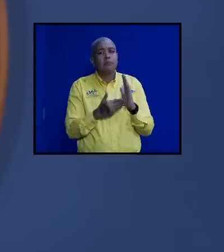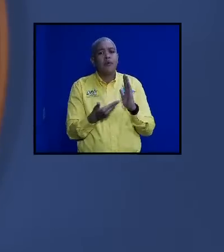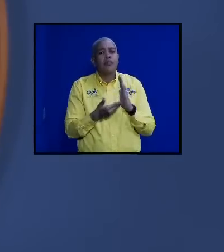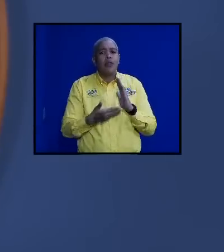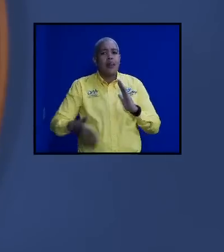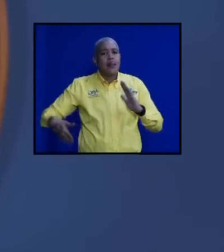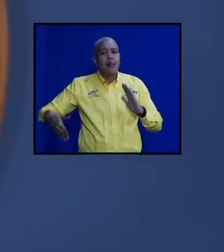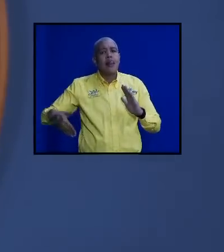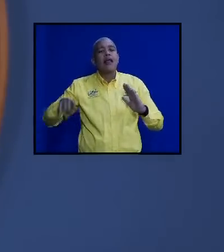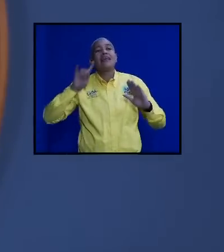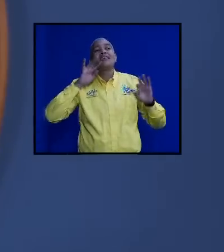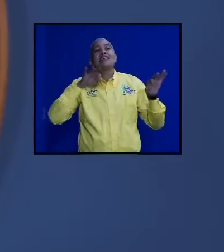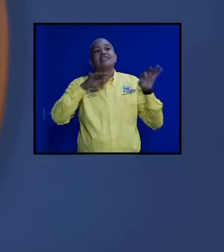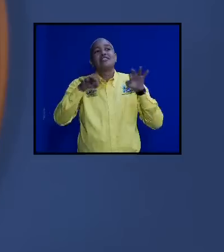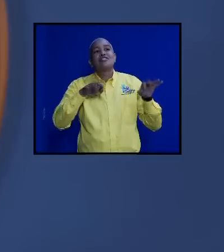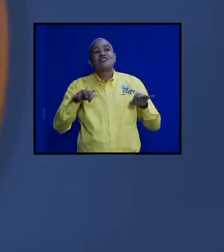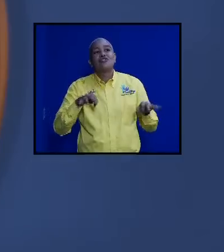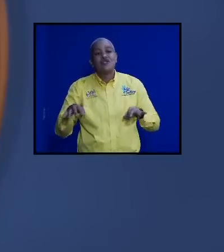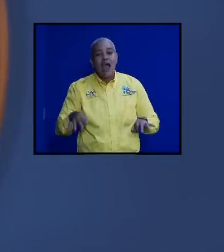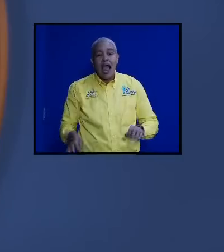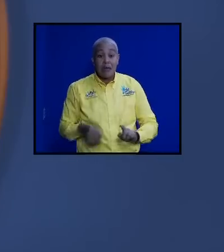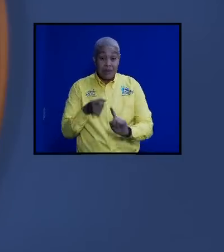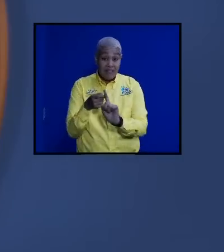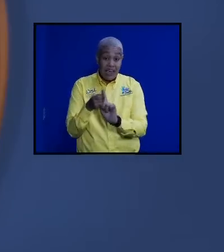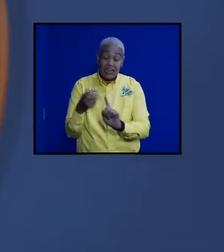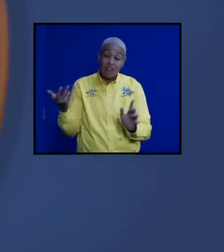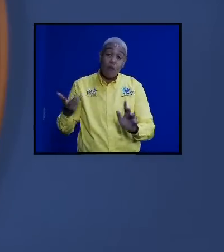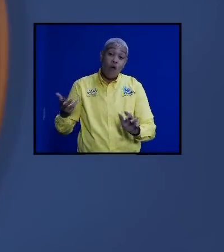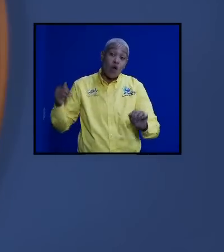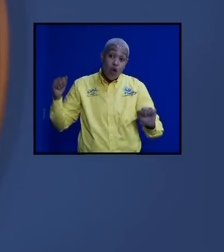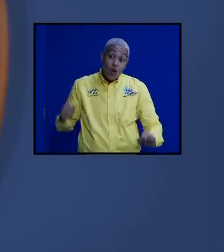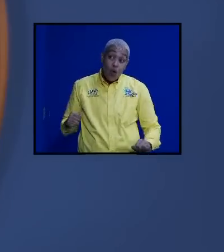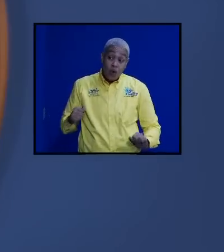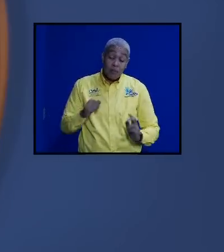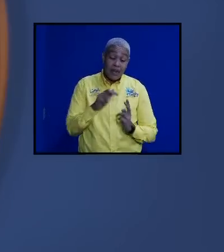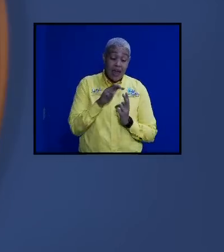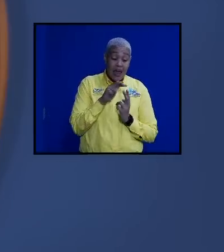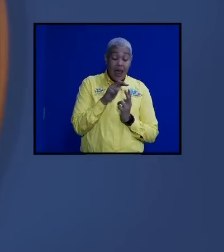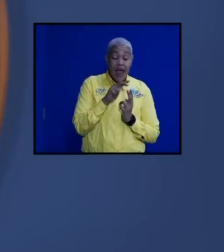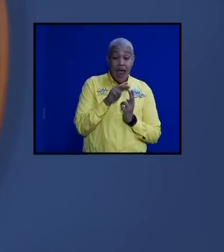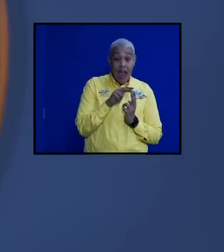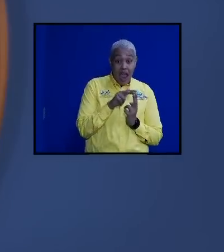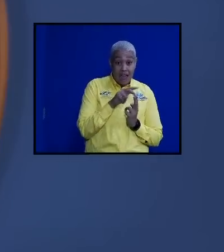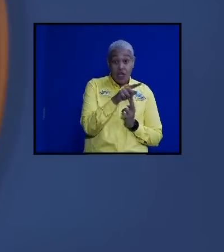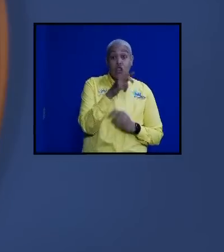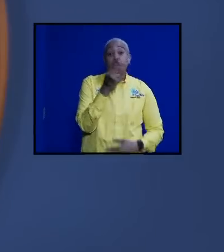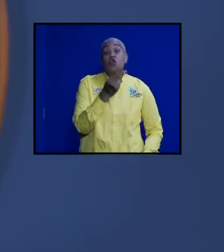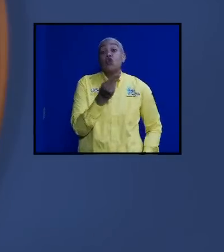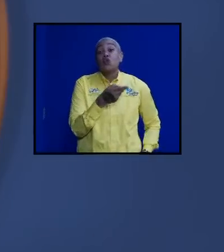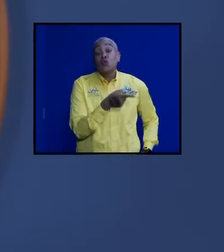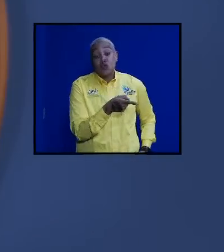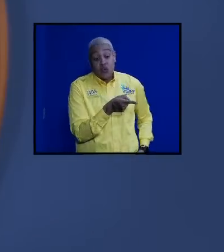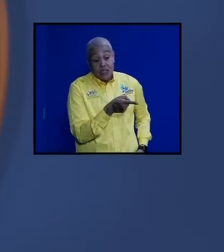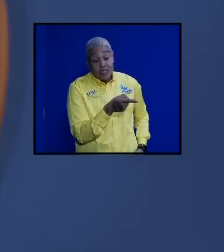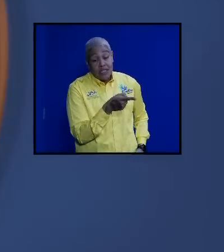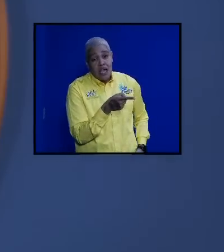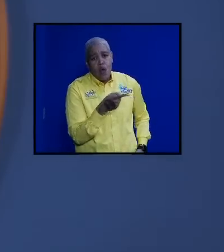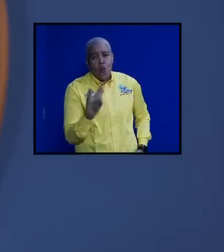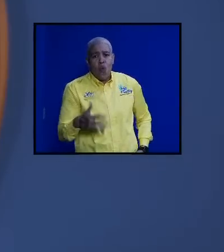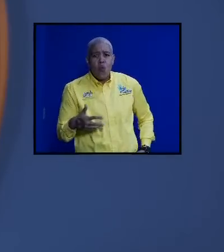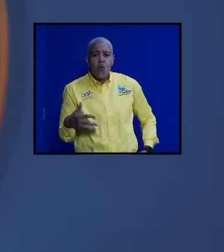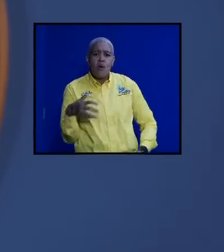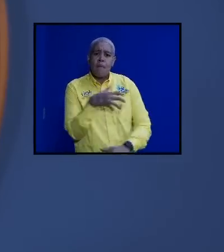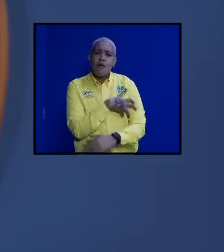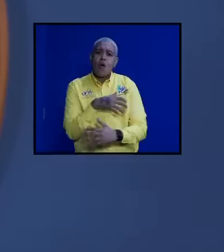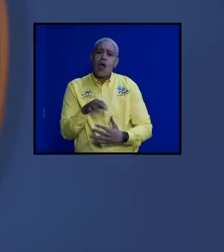it described effectively what could be either the use of exceptional